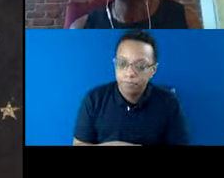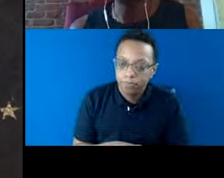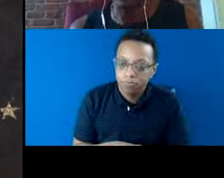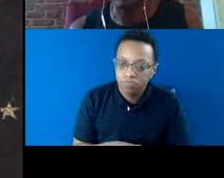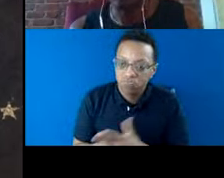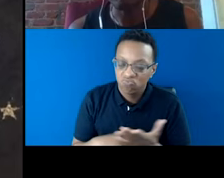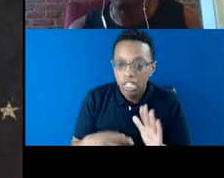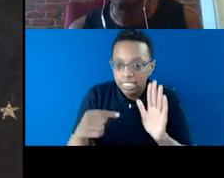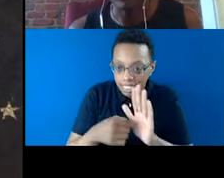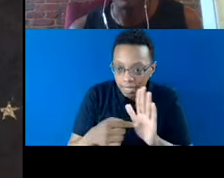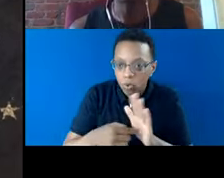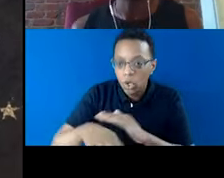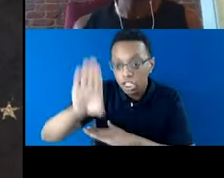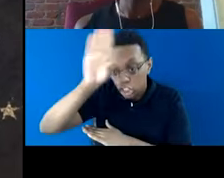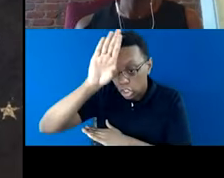Cuba